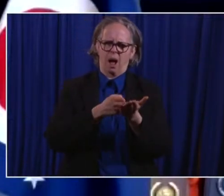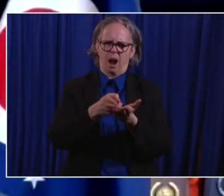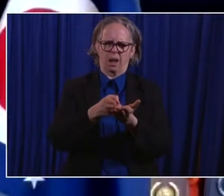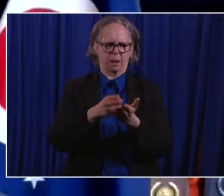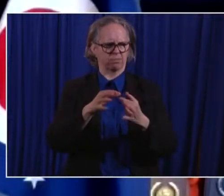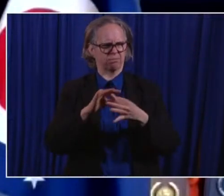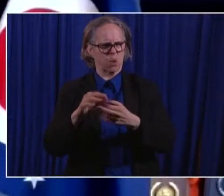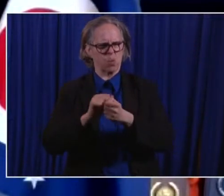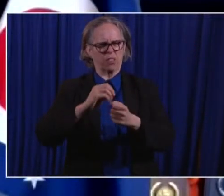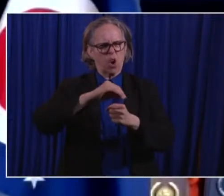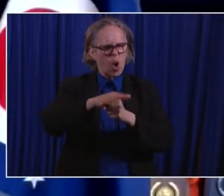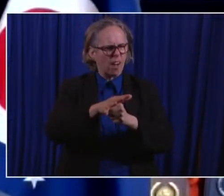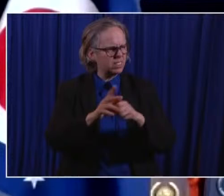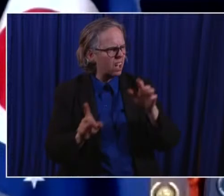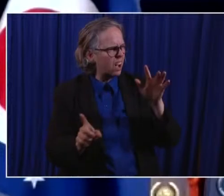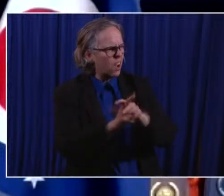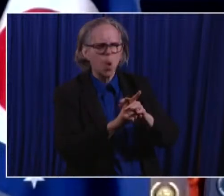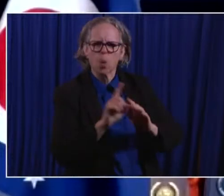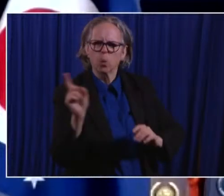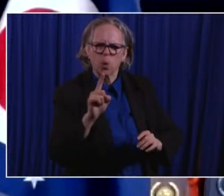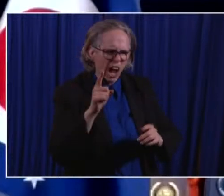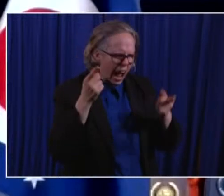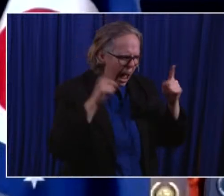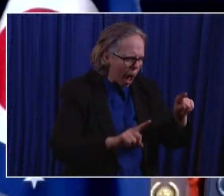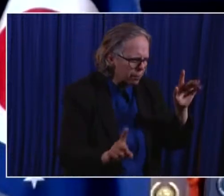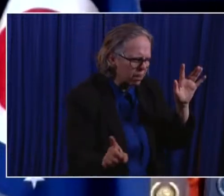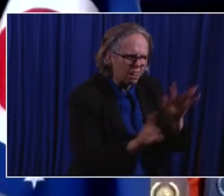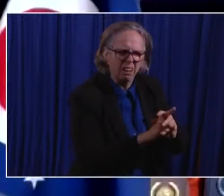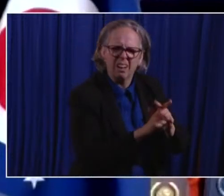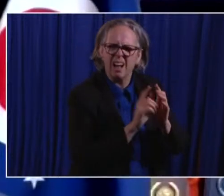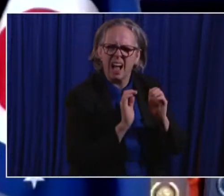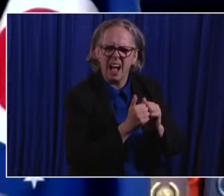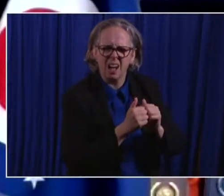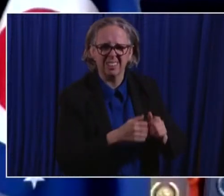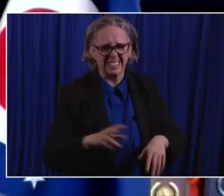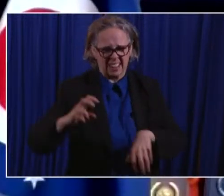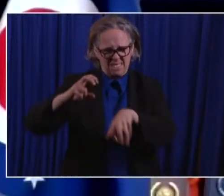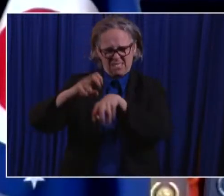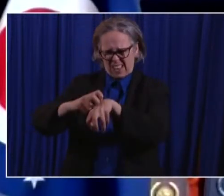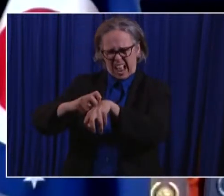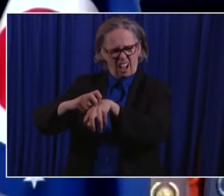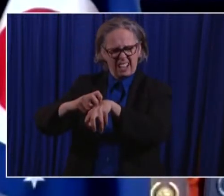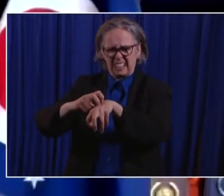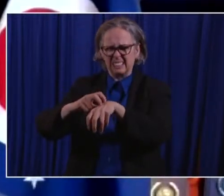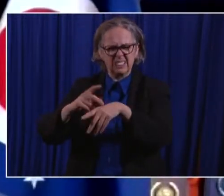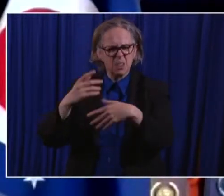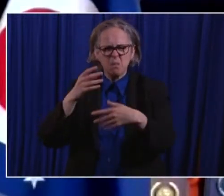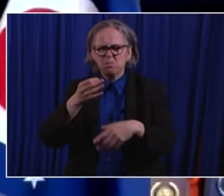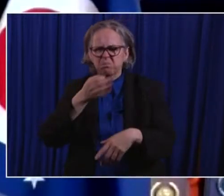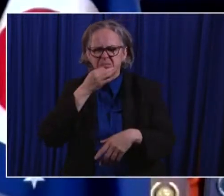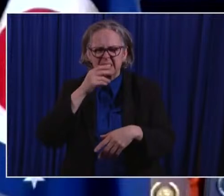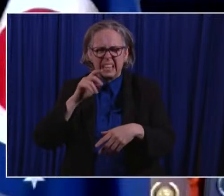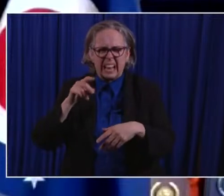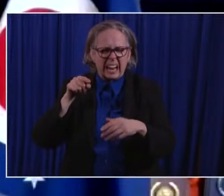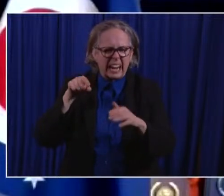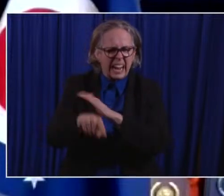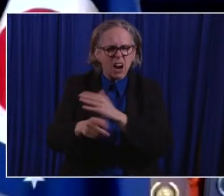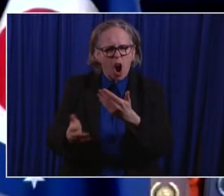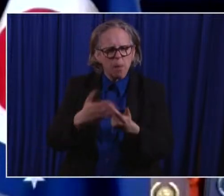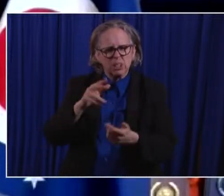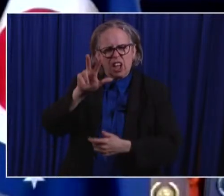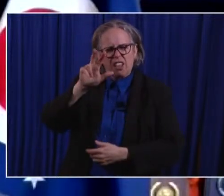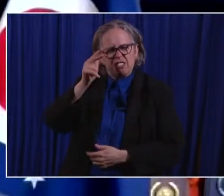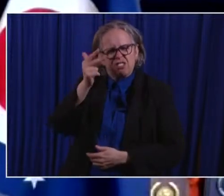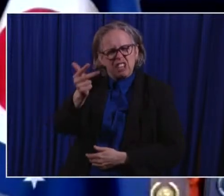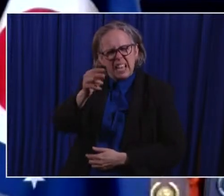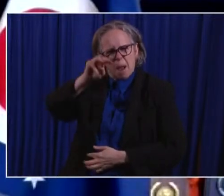coronavirus that killed nearly 3 million people worldwide, that there needs to be an